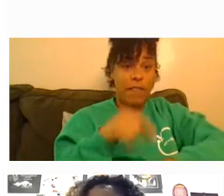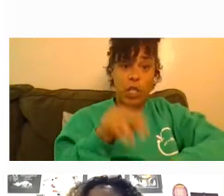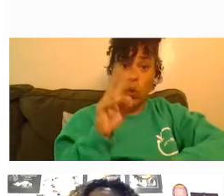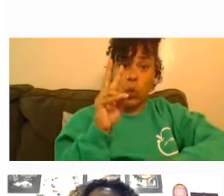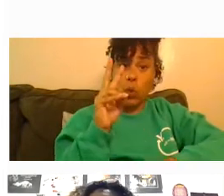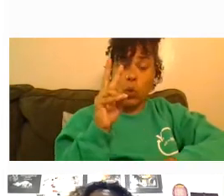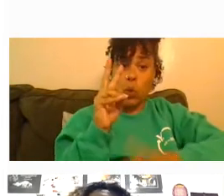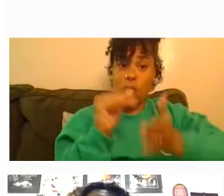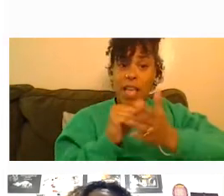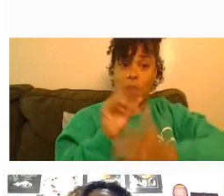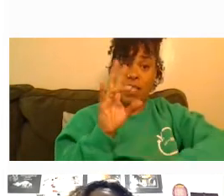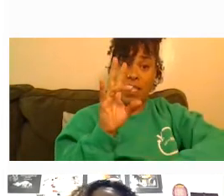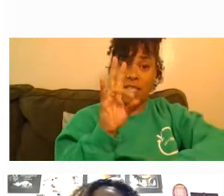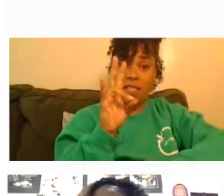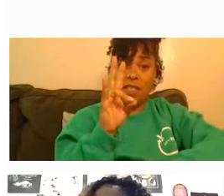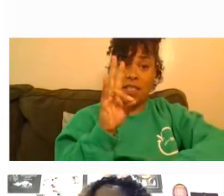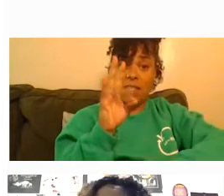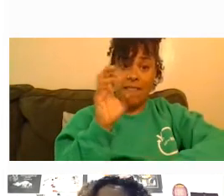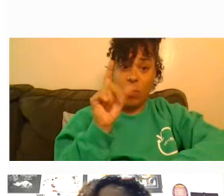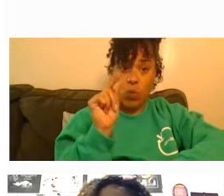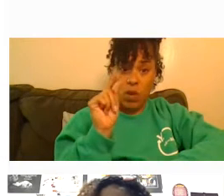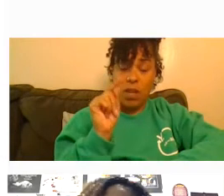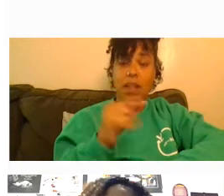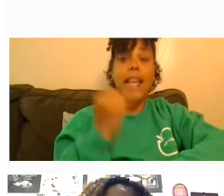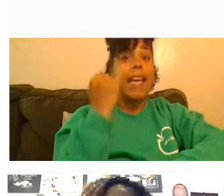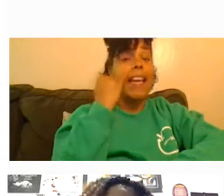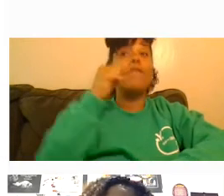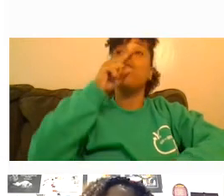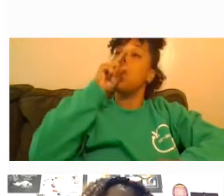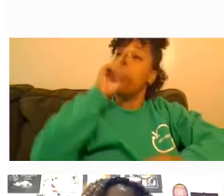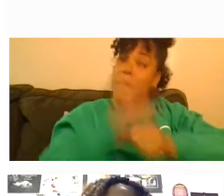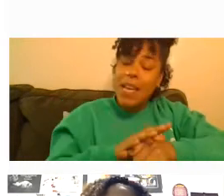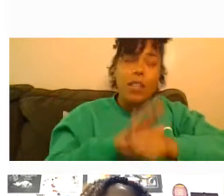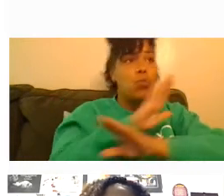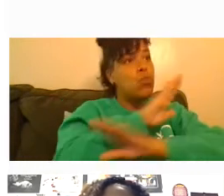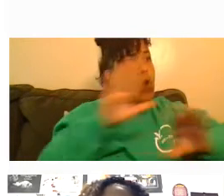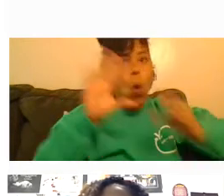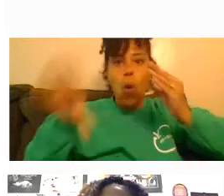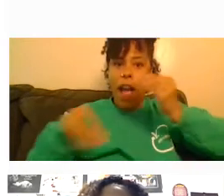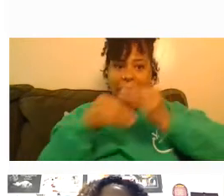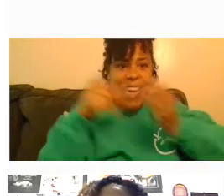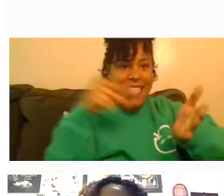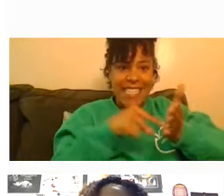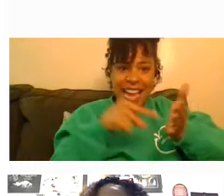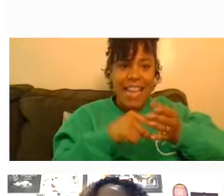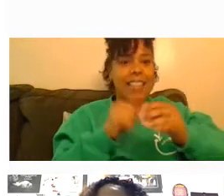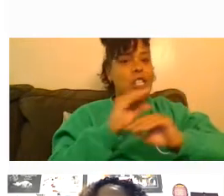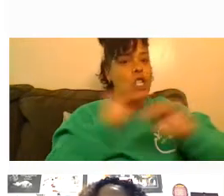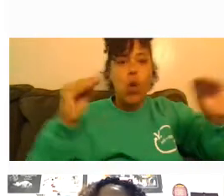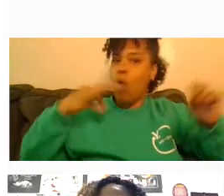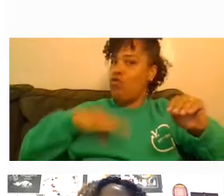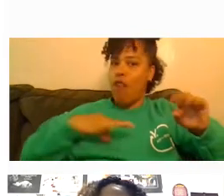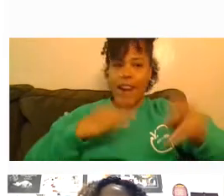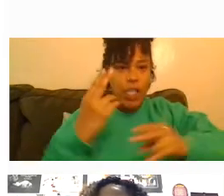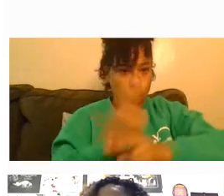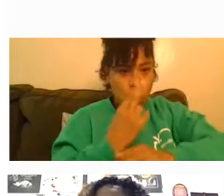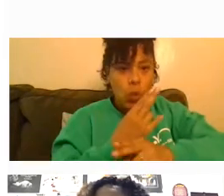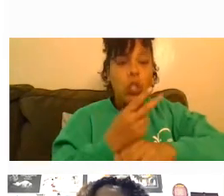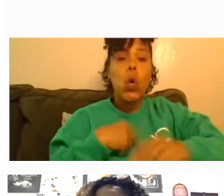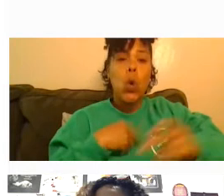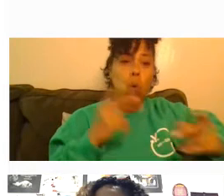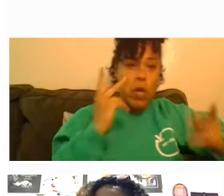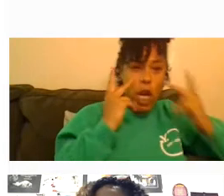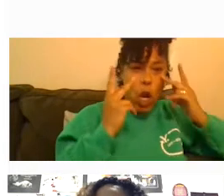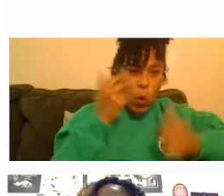commit to eliminating debt, you don't add more debt to your situation. But what we do is we look at which card, which debt you can pay